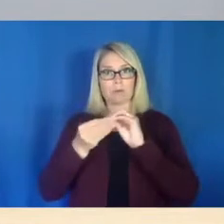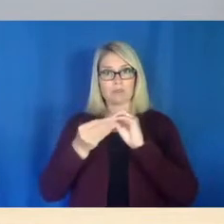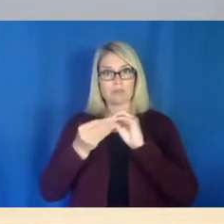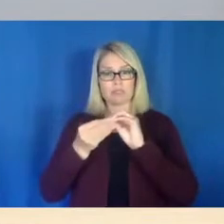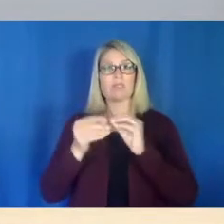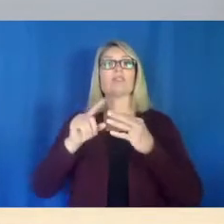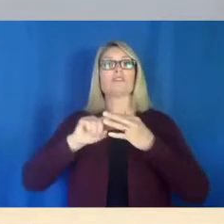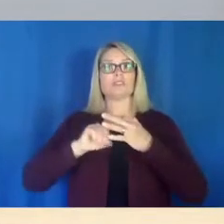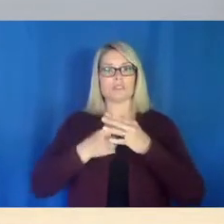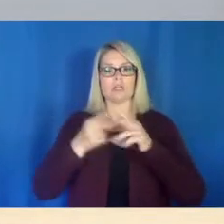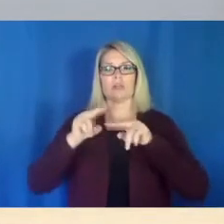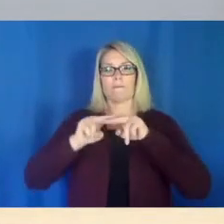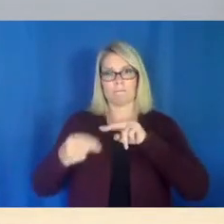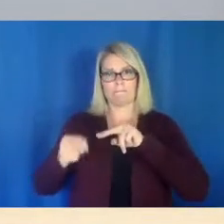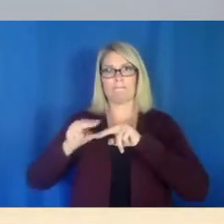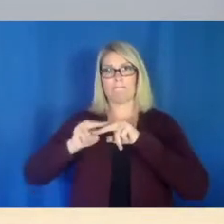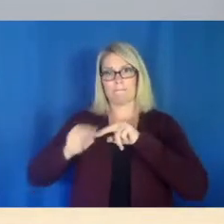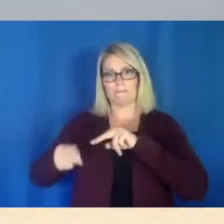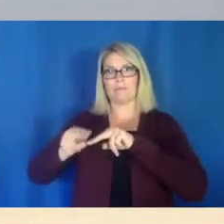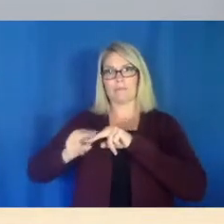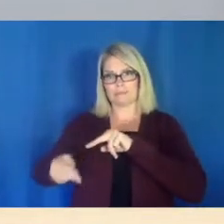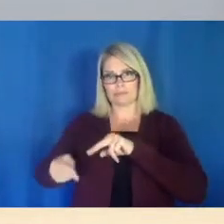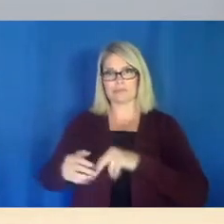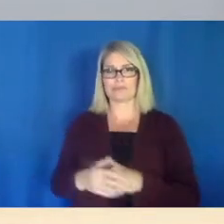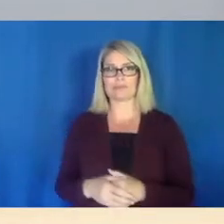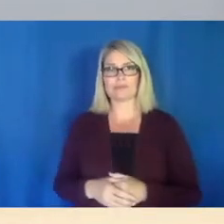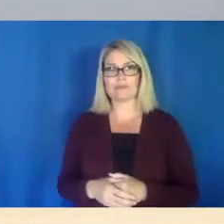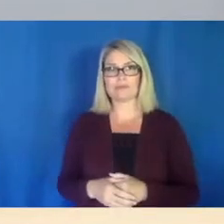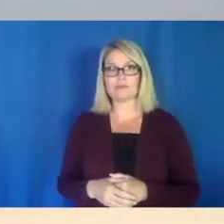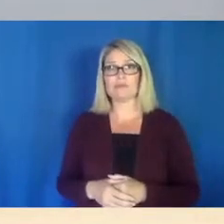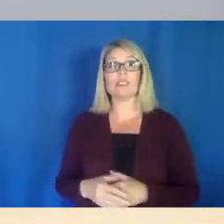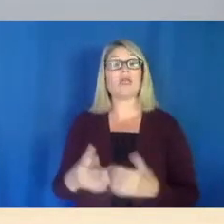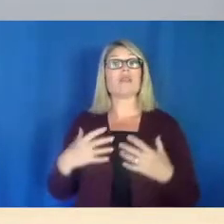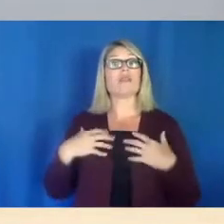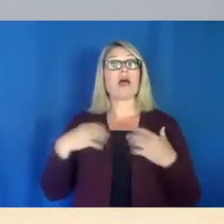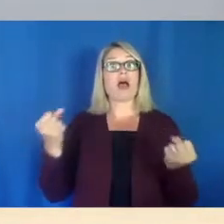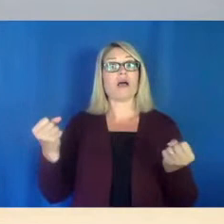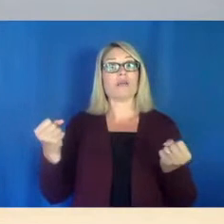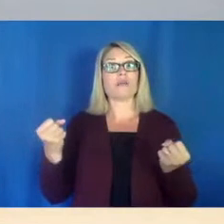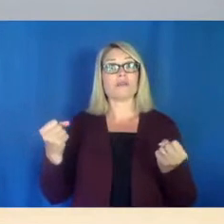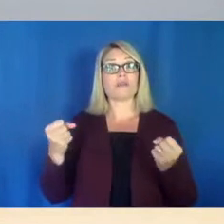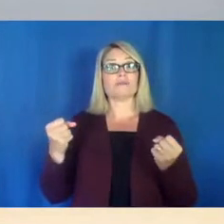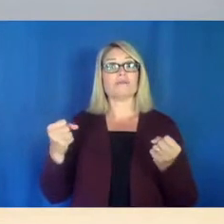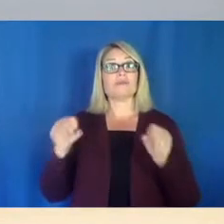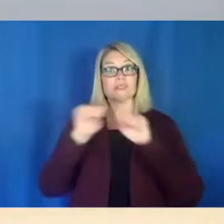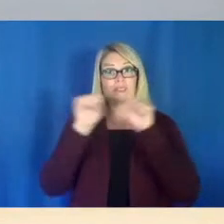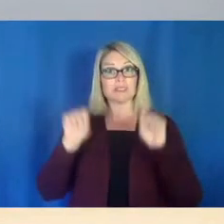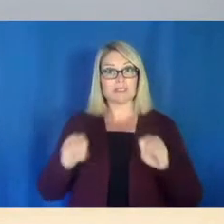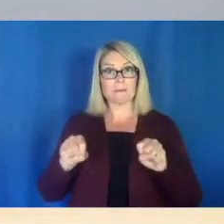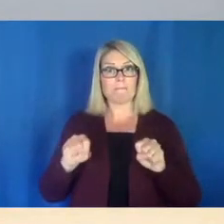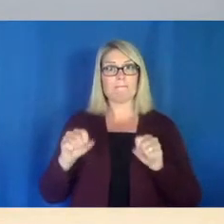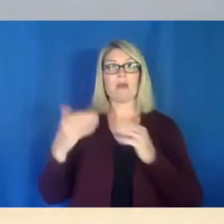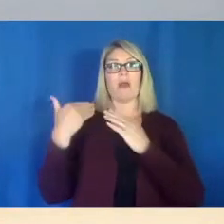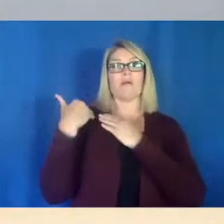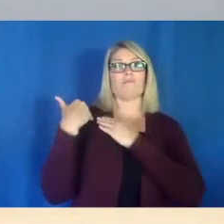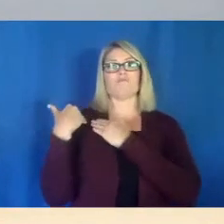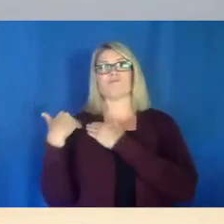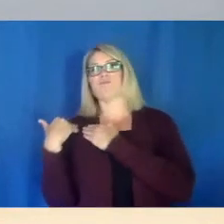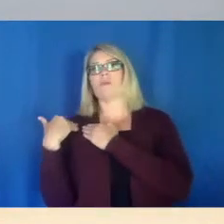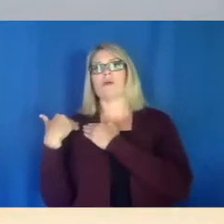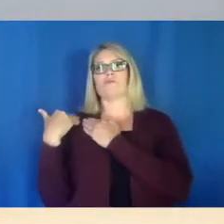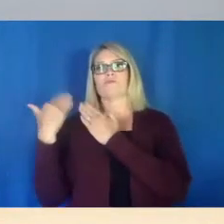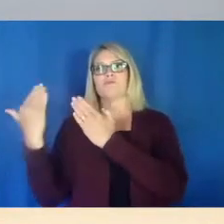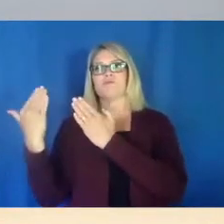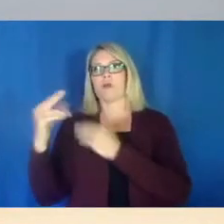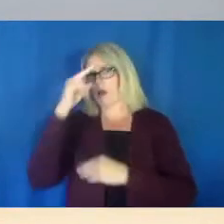few weeks. The pressure on the health systems across the country is also on a downward trend. Hospitalizations are down